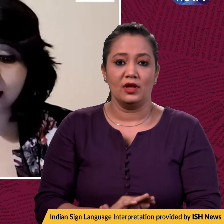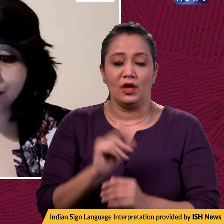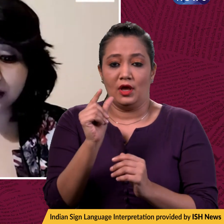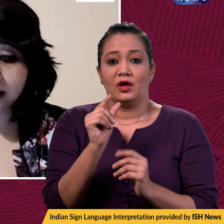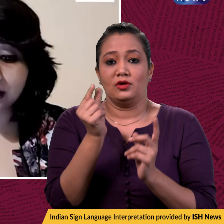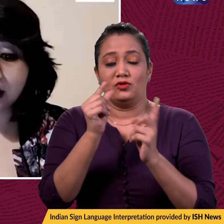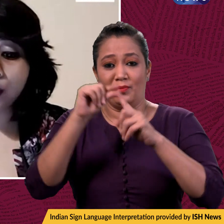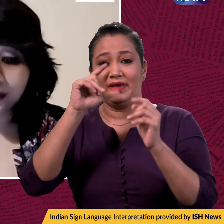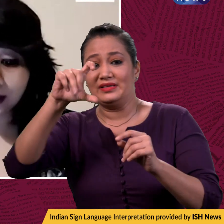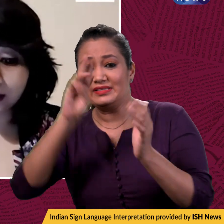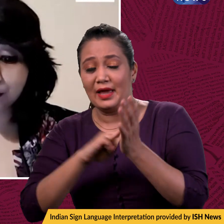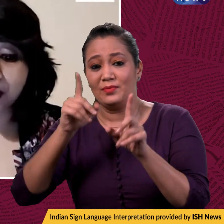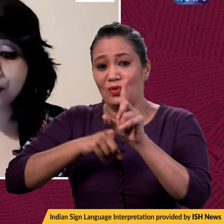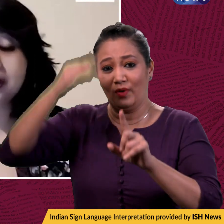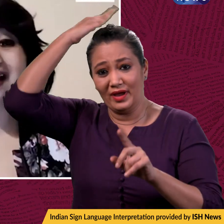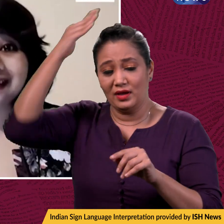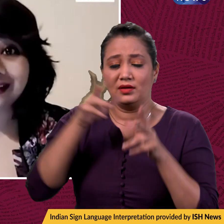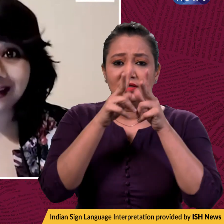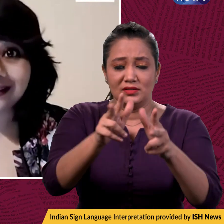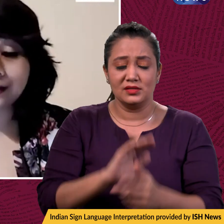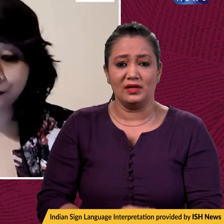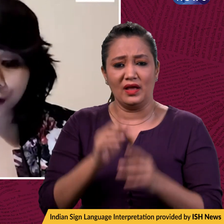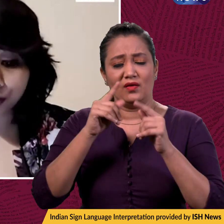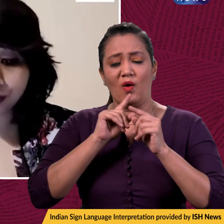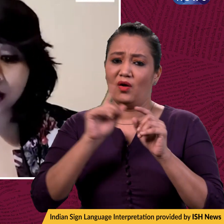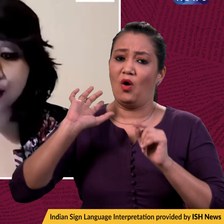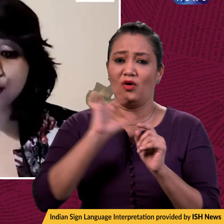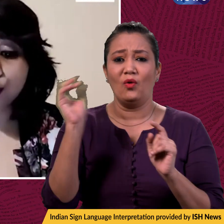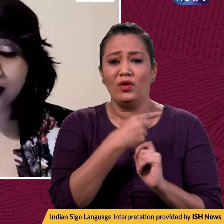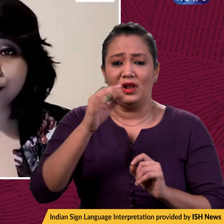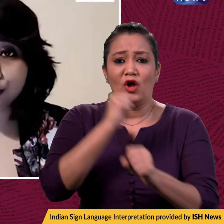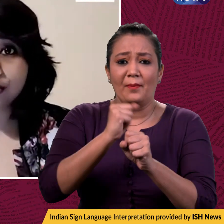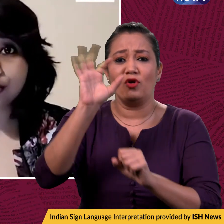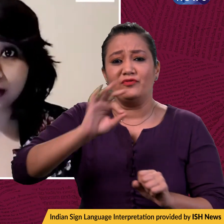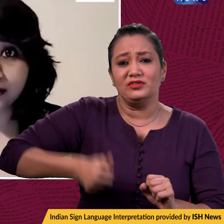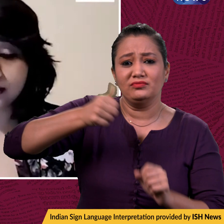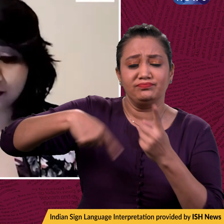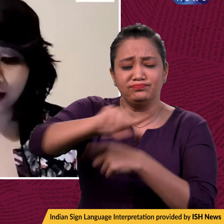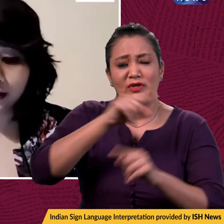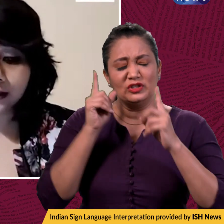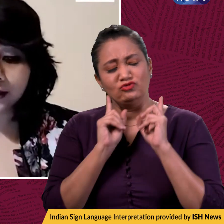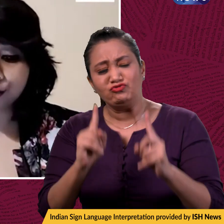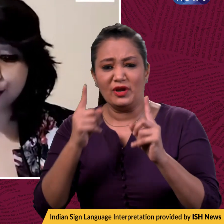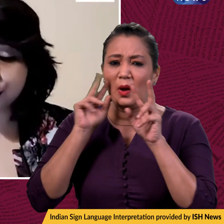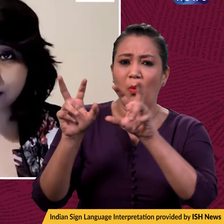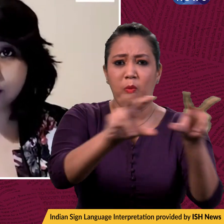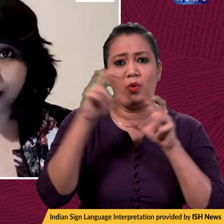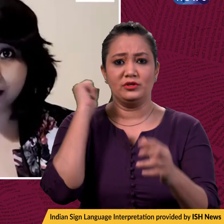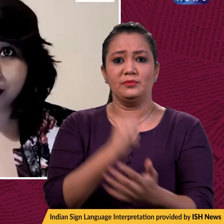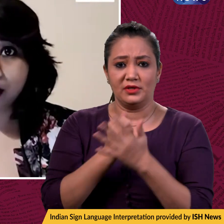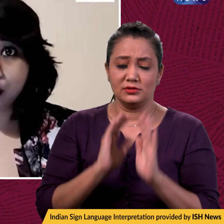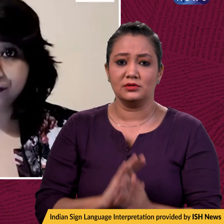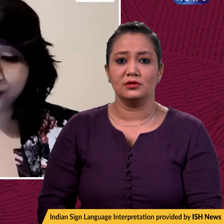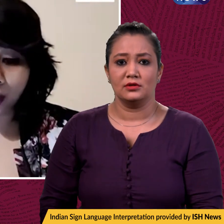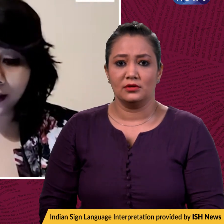at a high-level meeting with the health department, has directed officials to ensure strict surveillance to check the